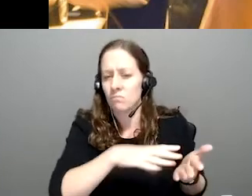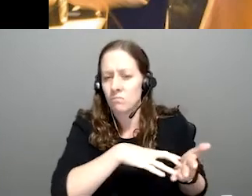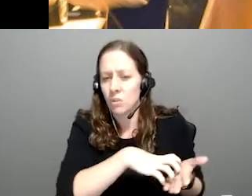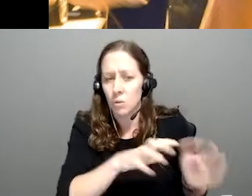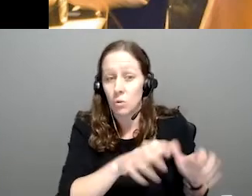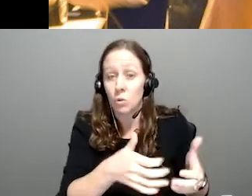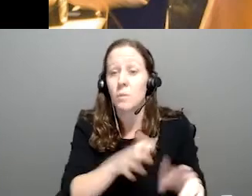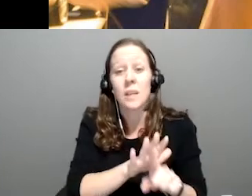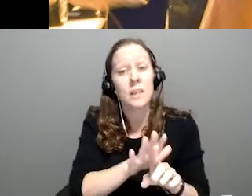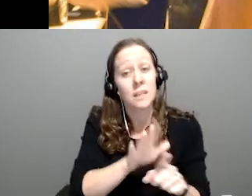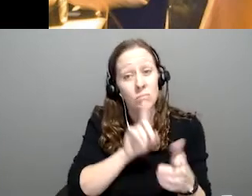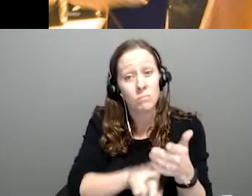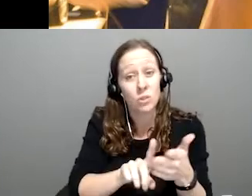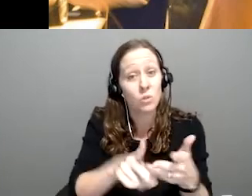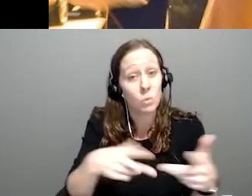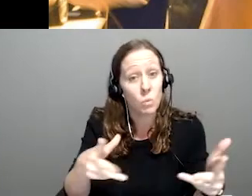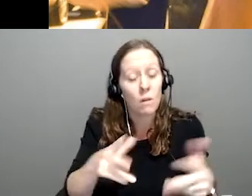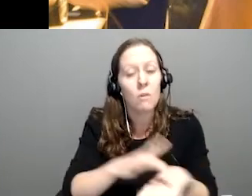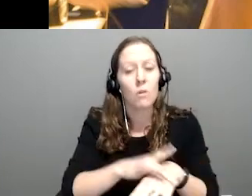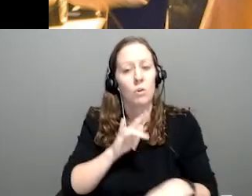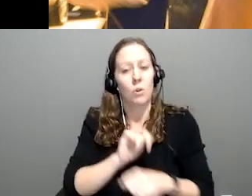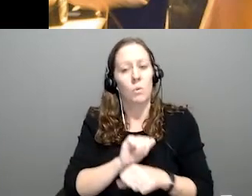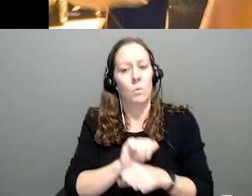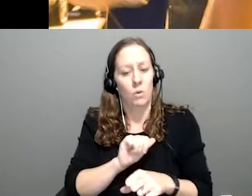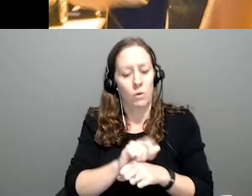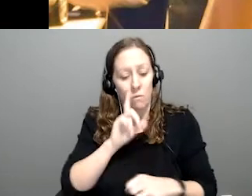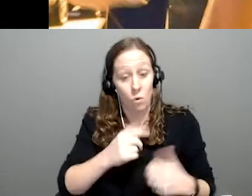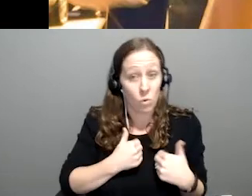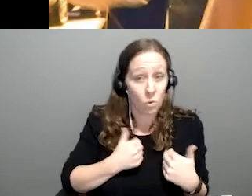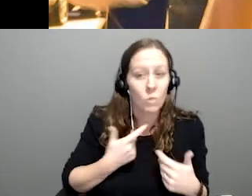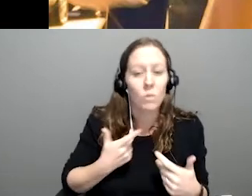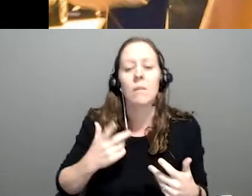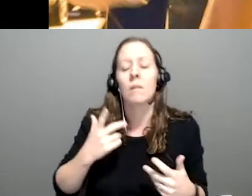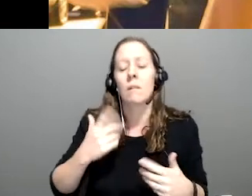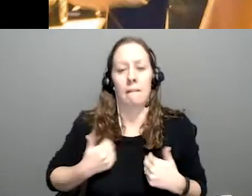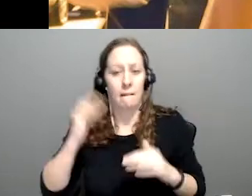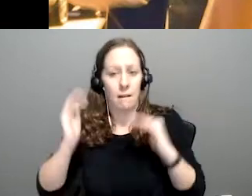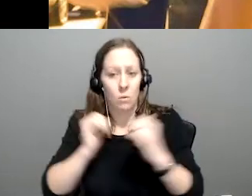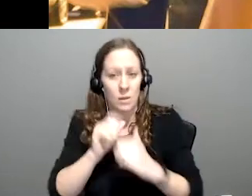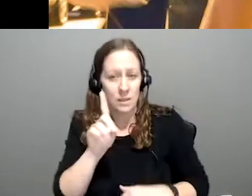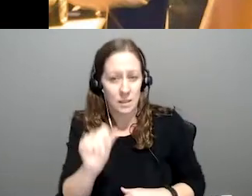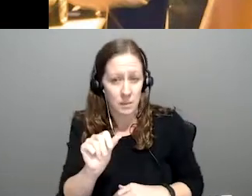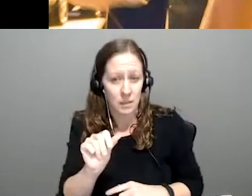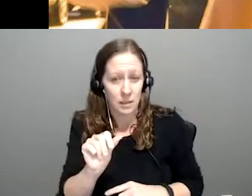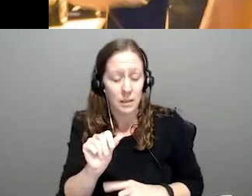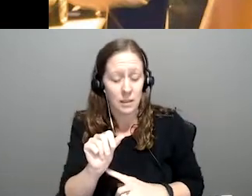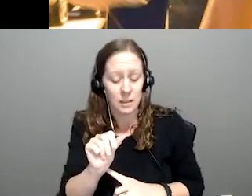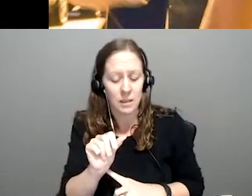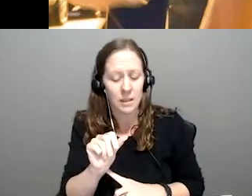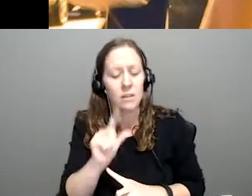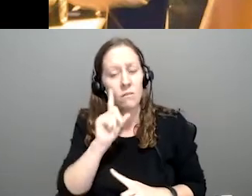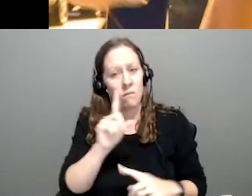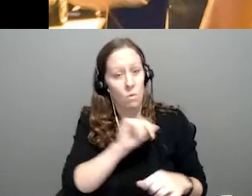in understanding early labor market experiences of youth and young adults with disabilities and their impact on key work and health transitions